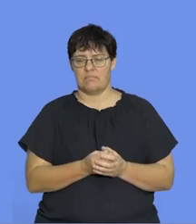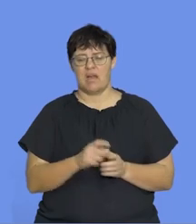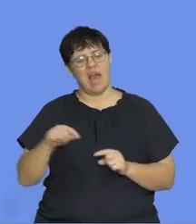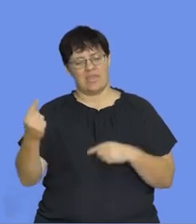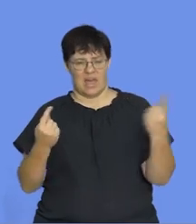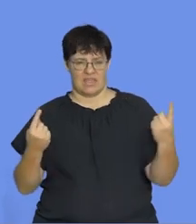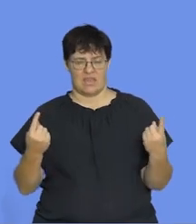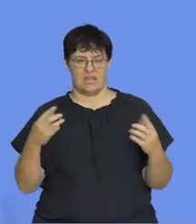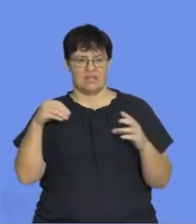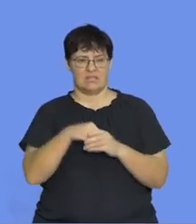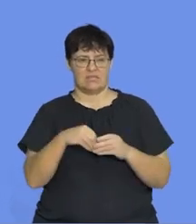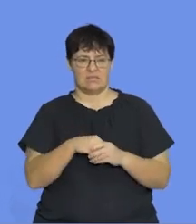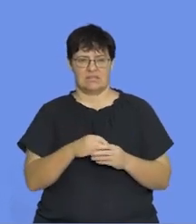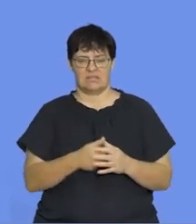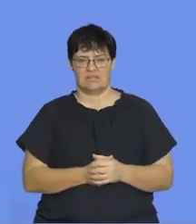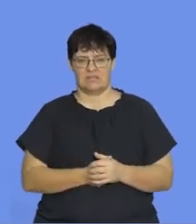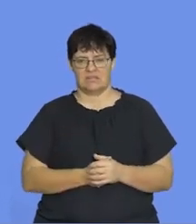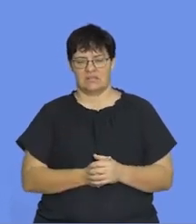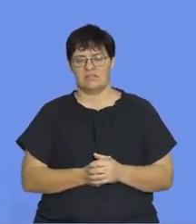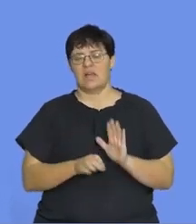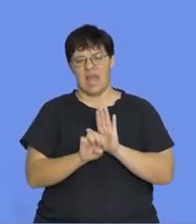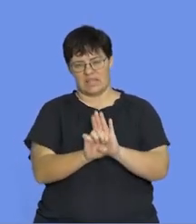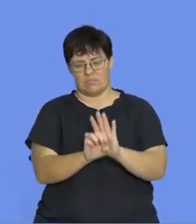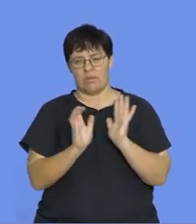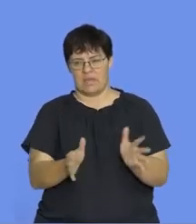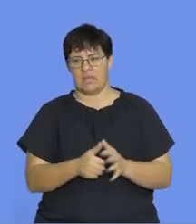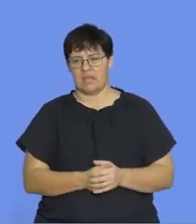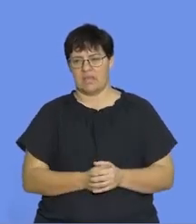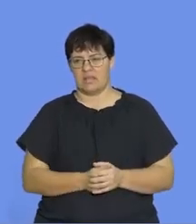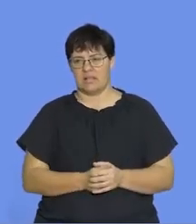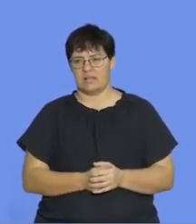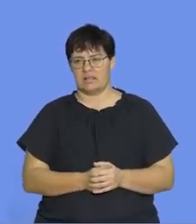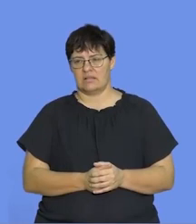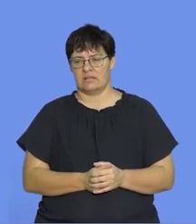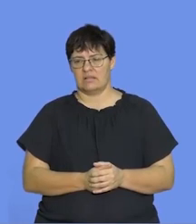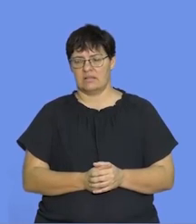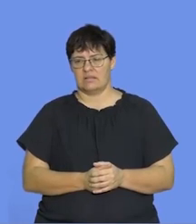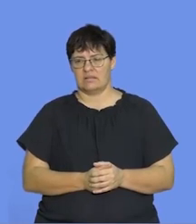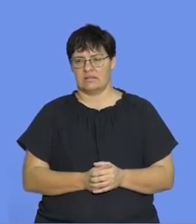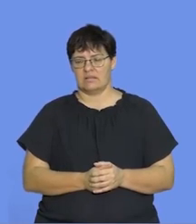substances, but this is just an example that we want to look at. And then